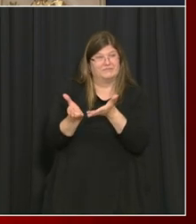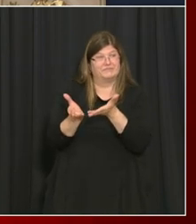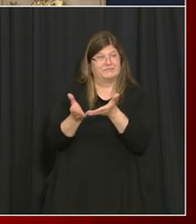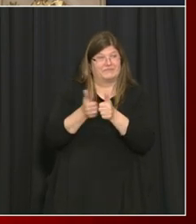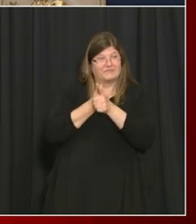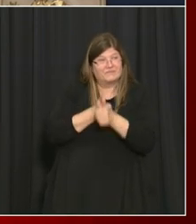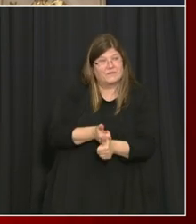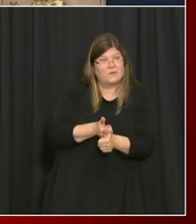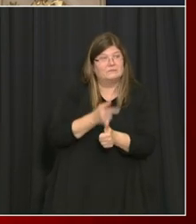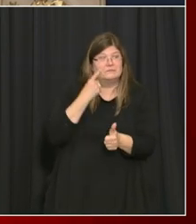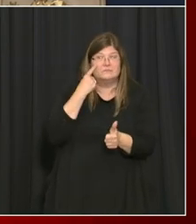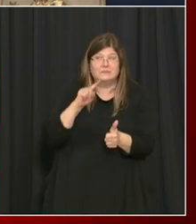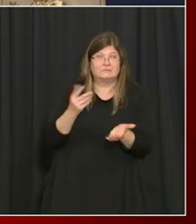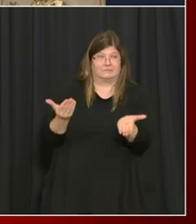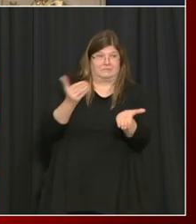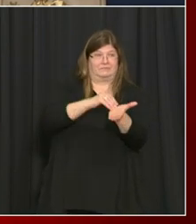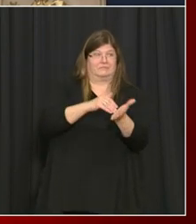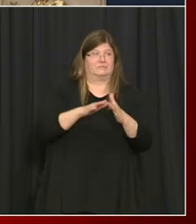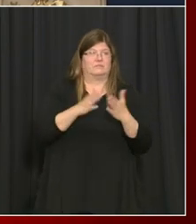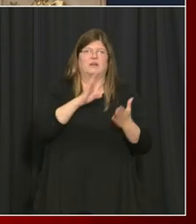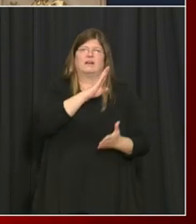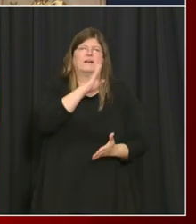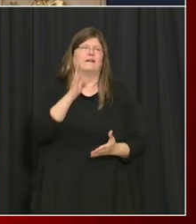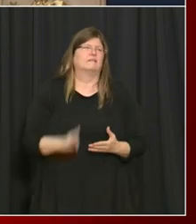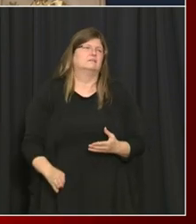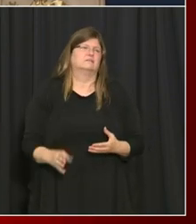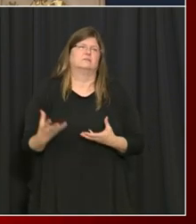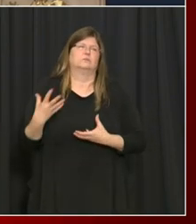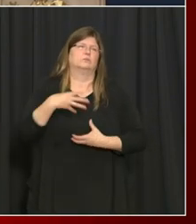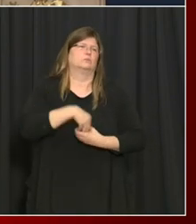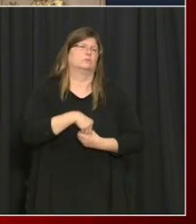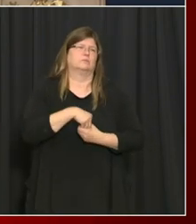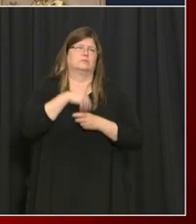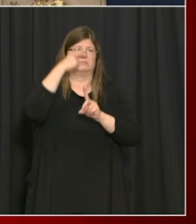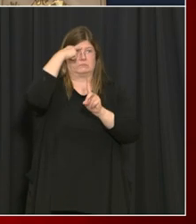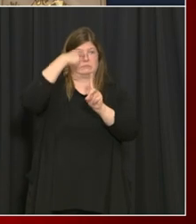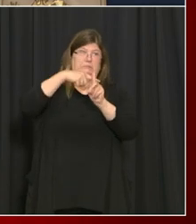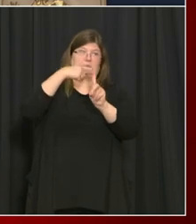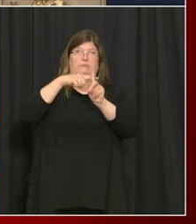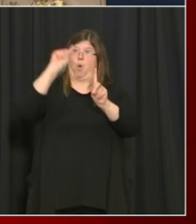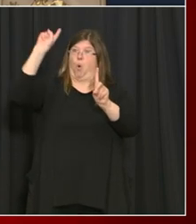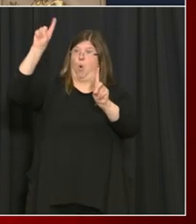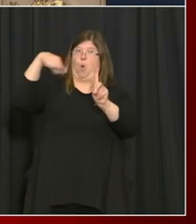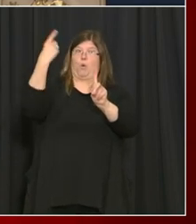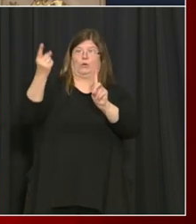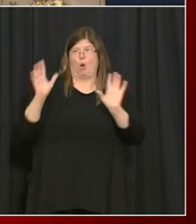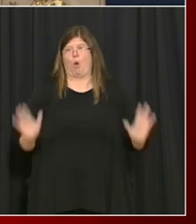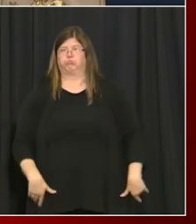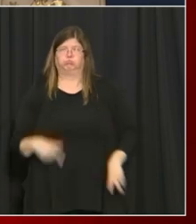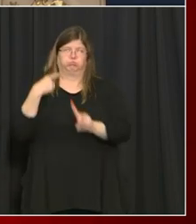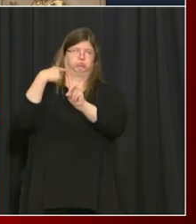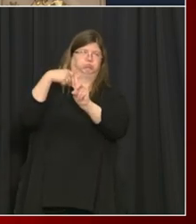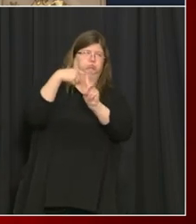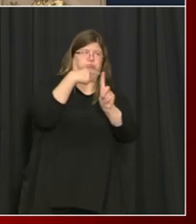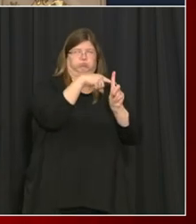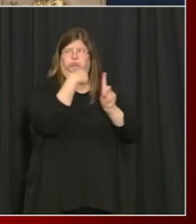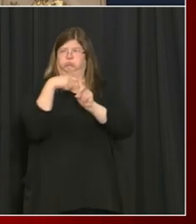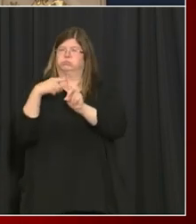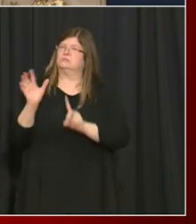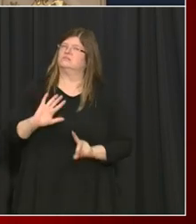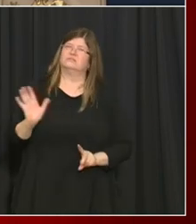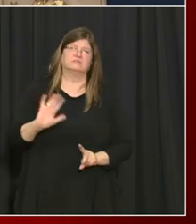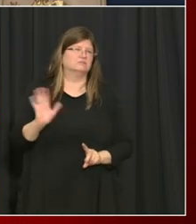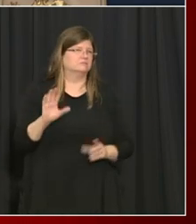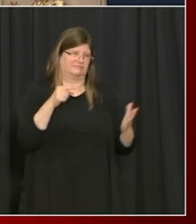for reopening never included a positivity goal of 5%. Those metrics